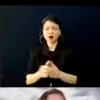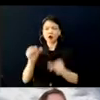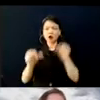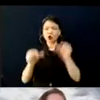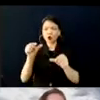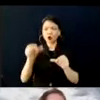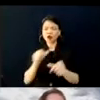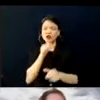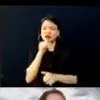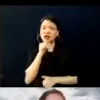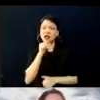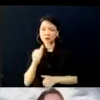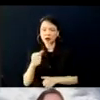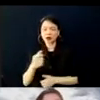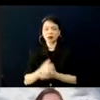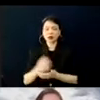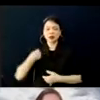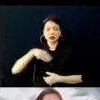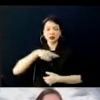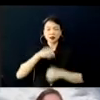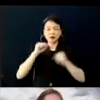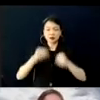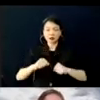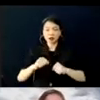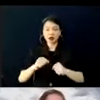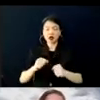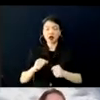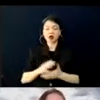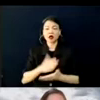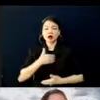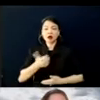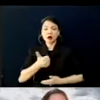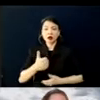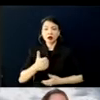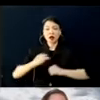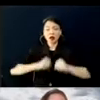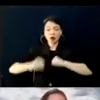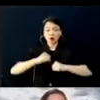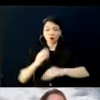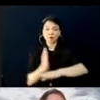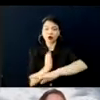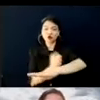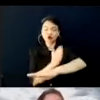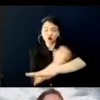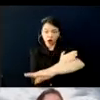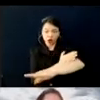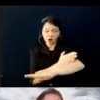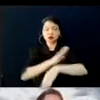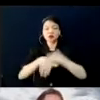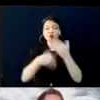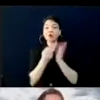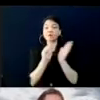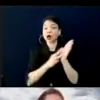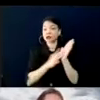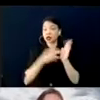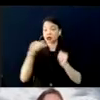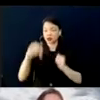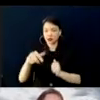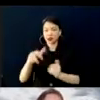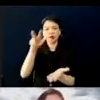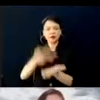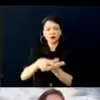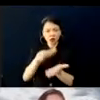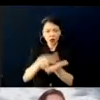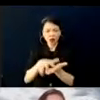comes in is thinking around evidence to ensure that policies and actions are backed by the best possible knowledge so that they make